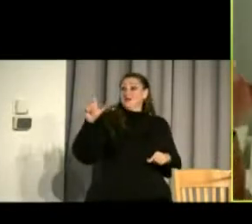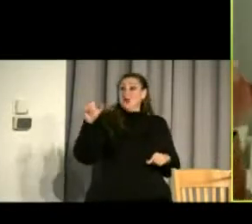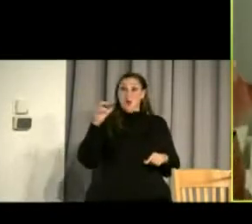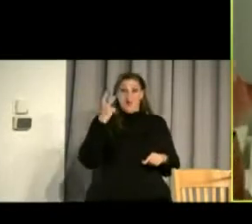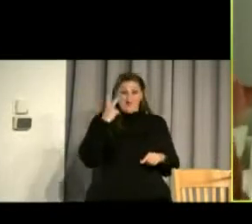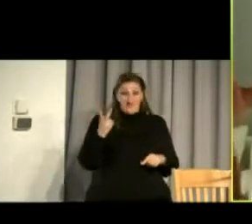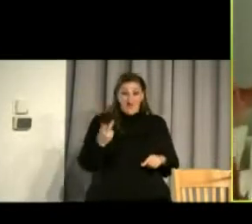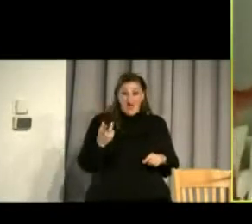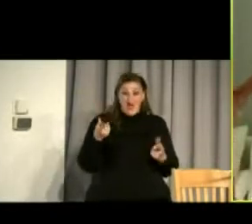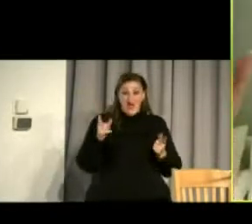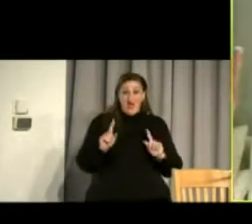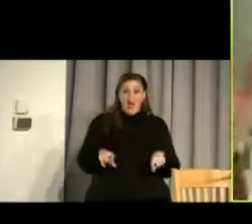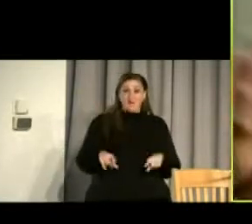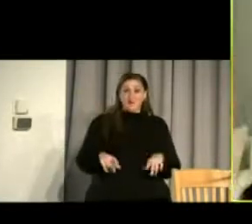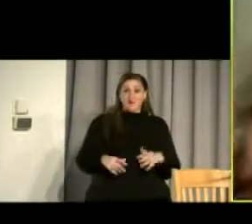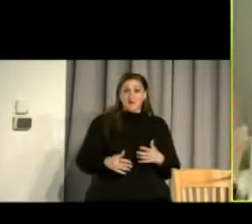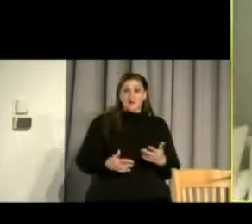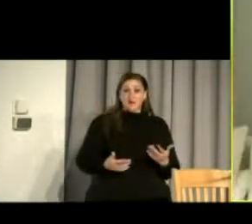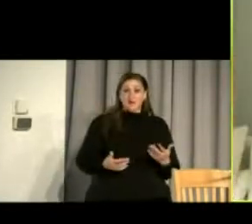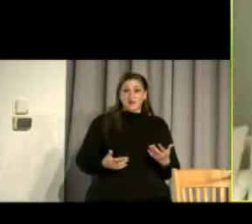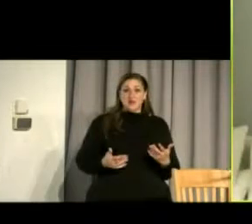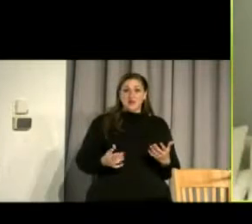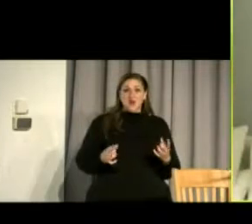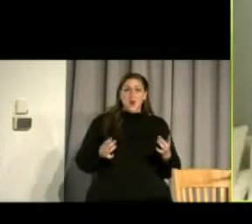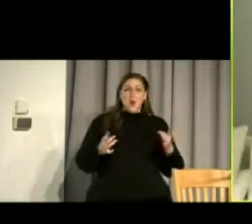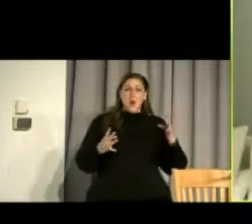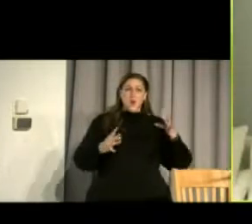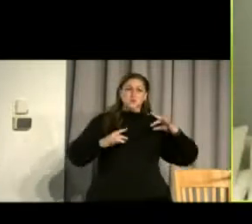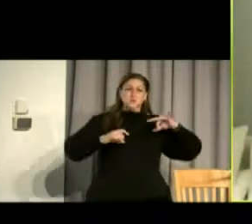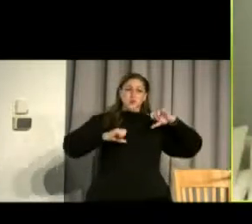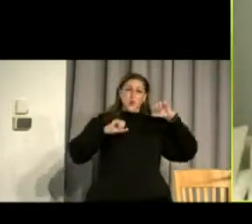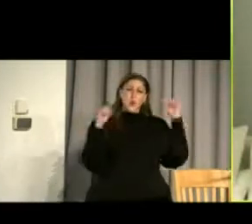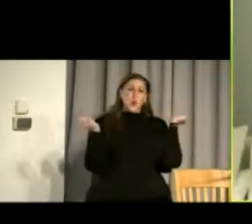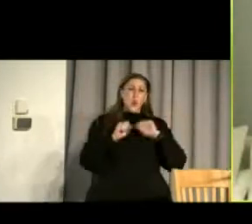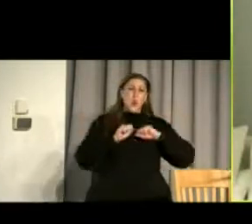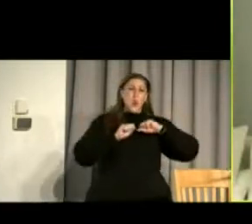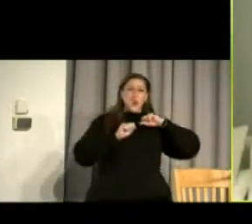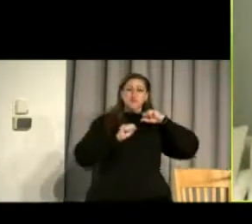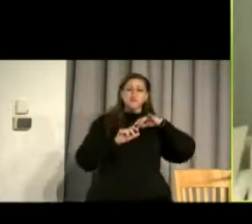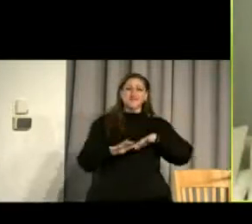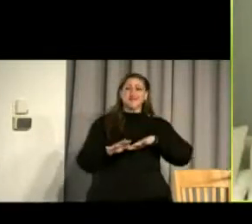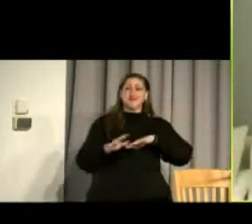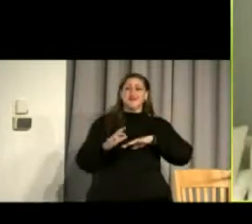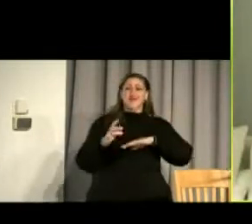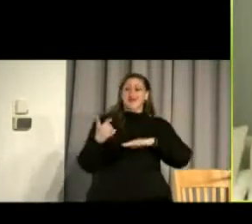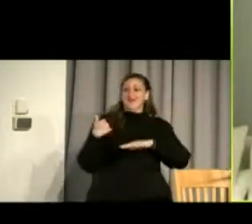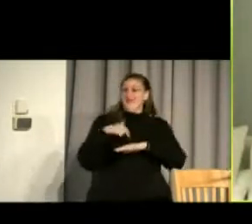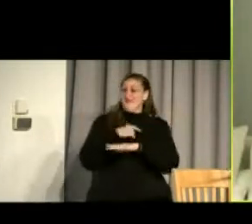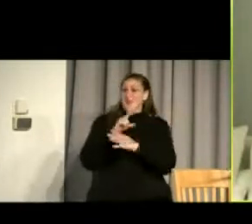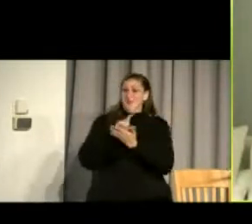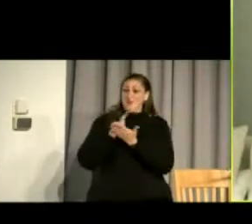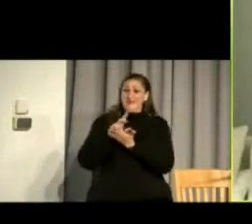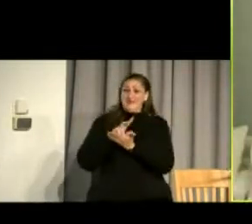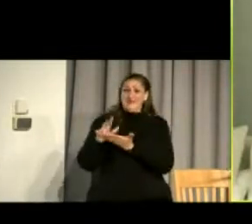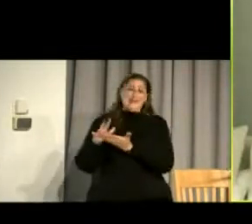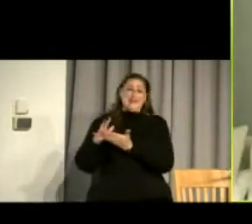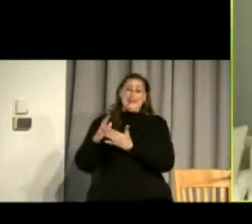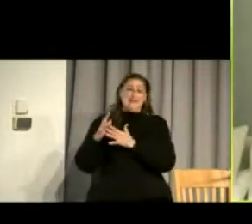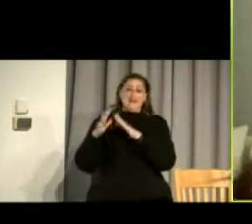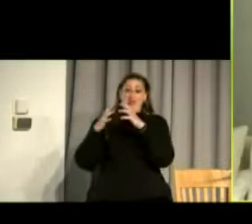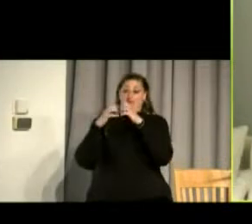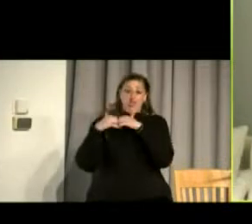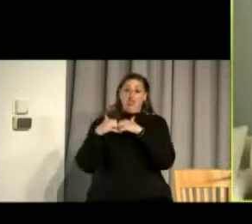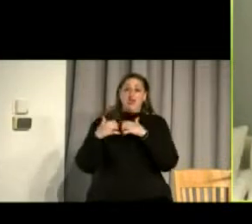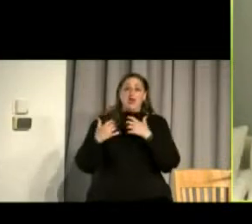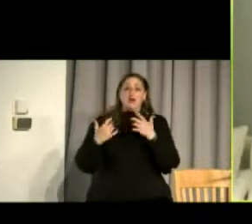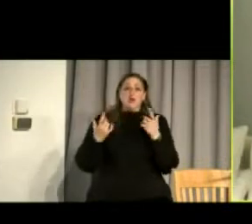saw, this Arctic blast that wiped us out for weeks, for nearly a month. And so what it's done